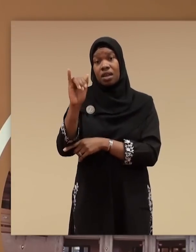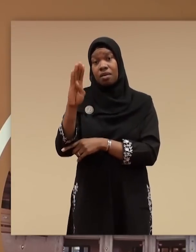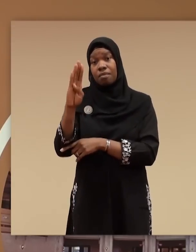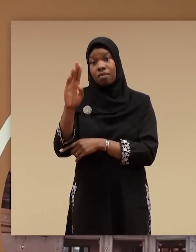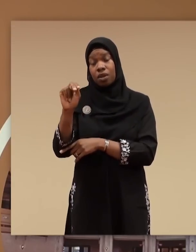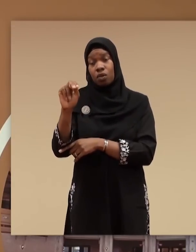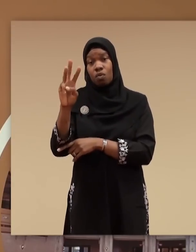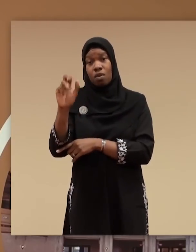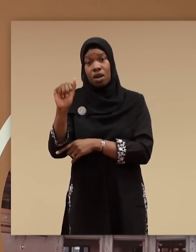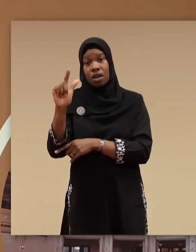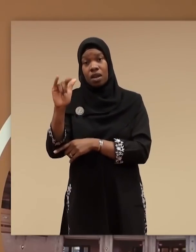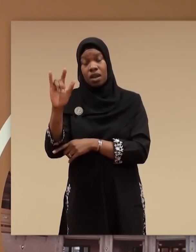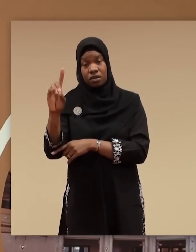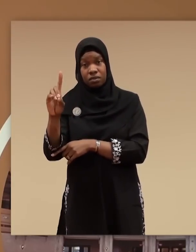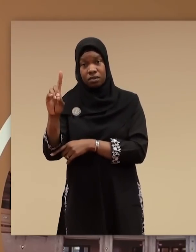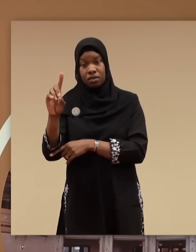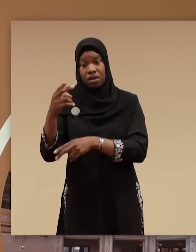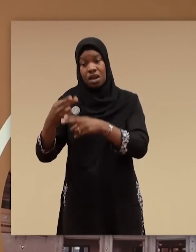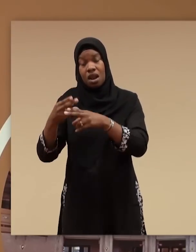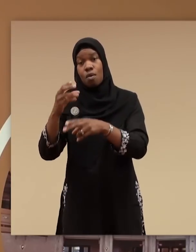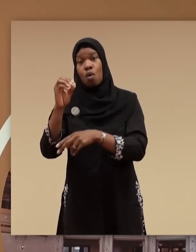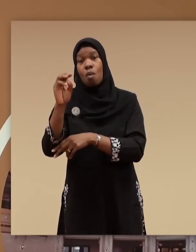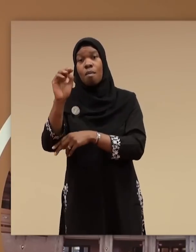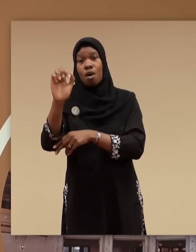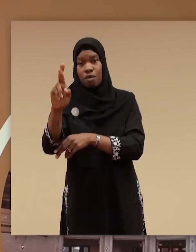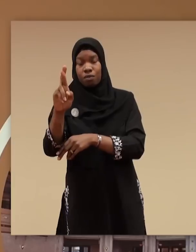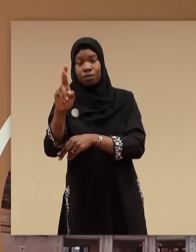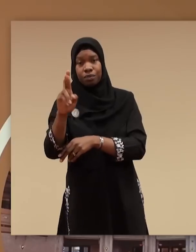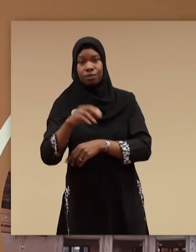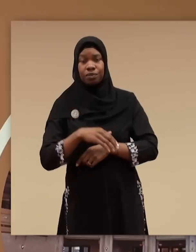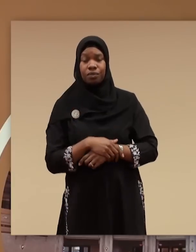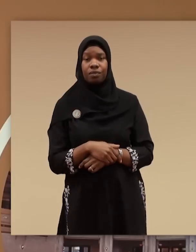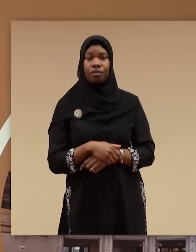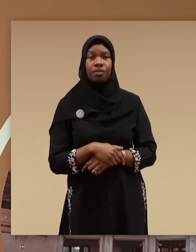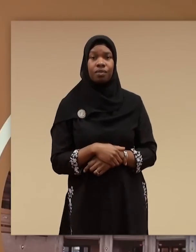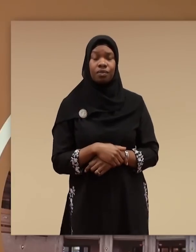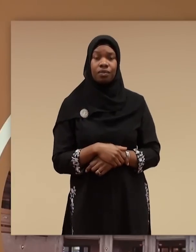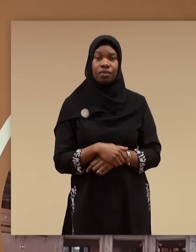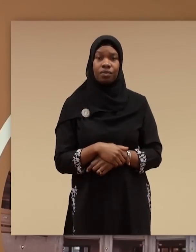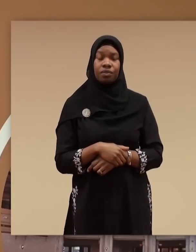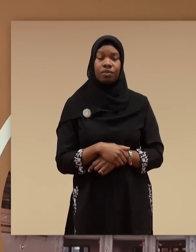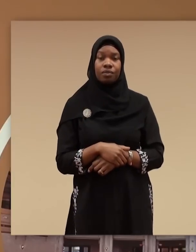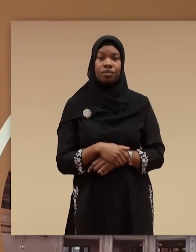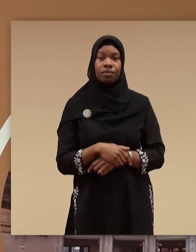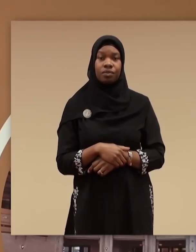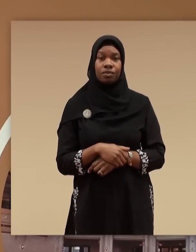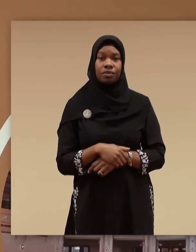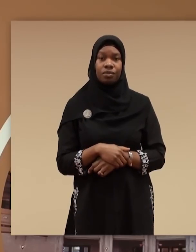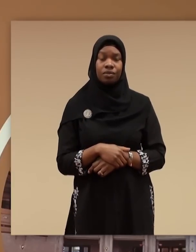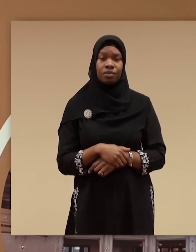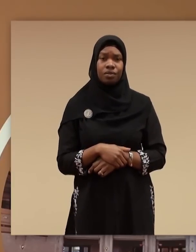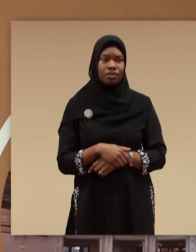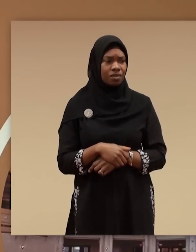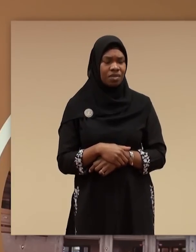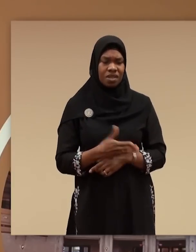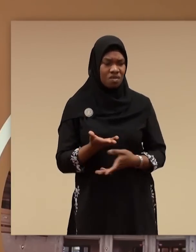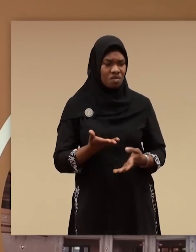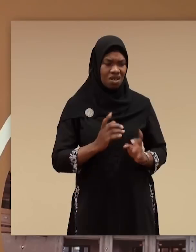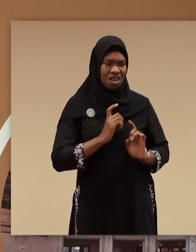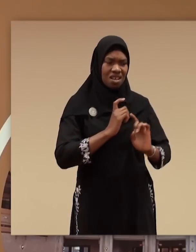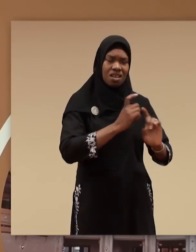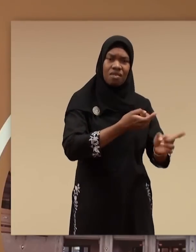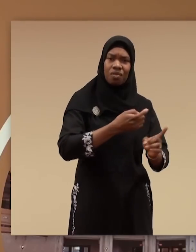Umara ibn al-Walid. And he told Abu Talib, "We will give you this handsome young